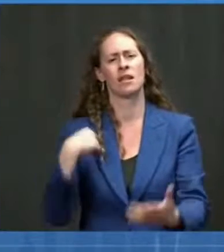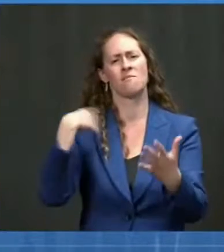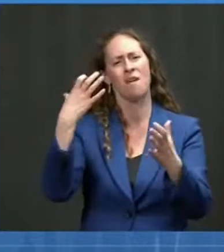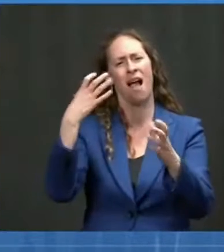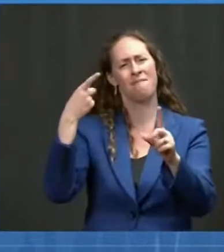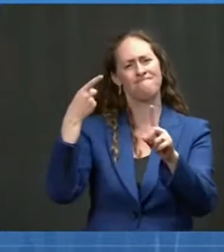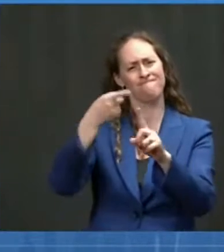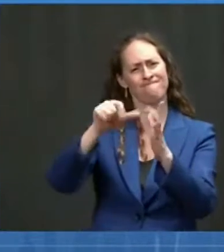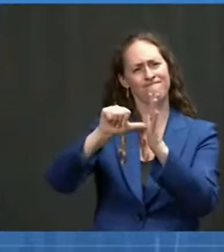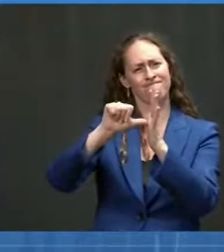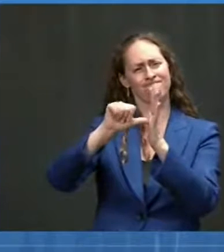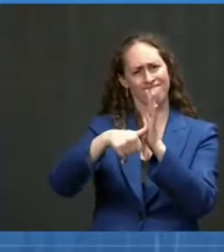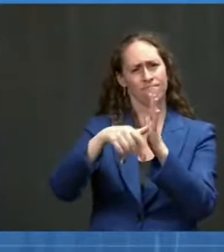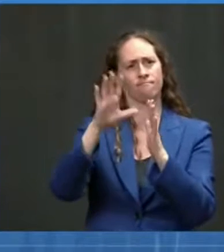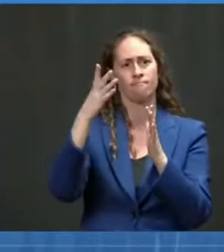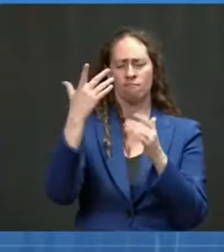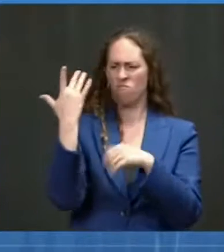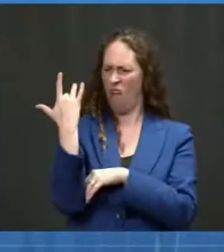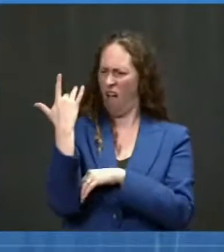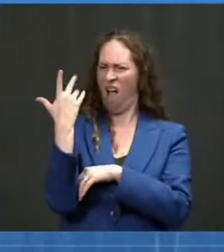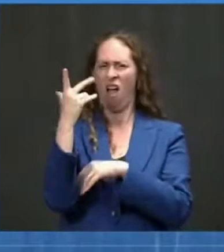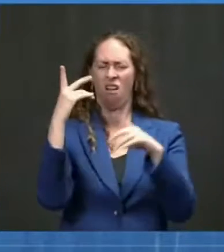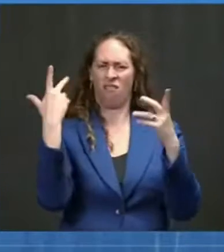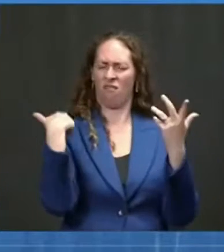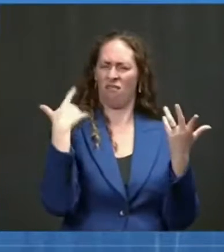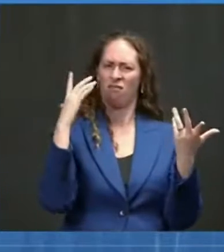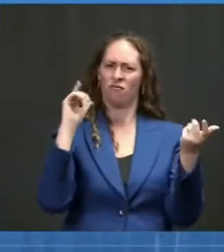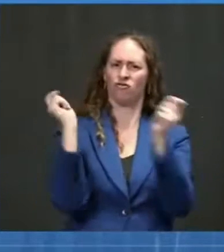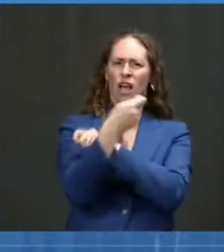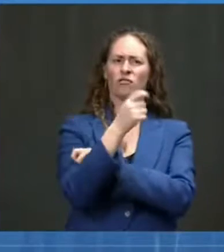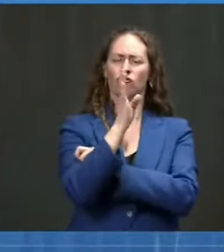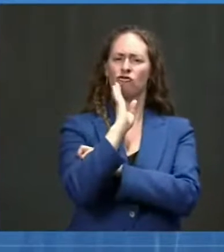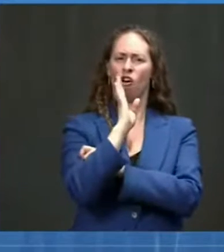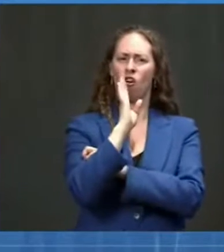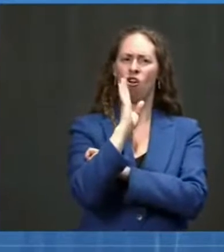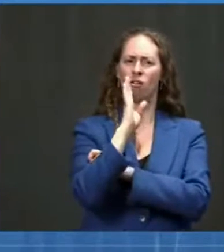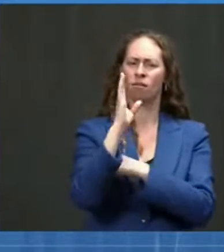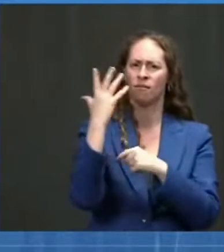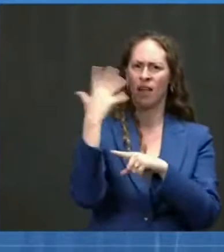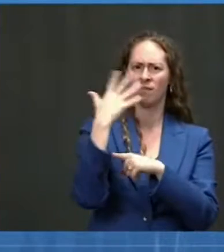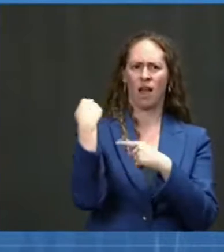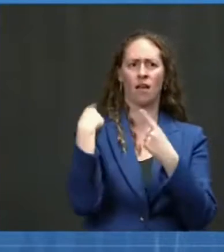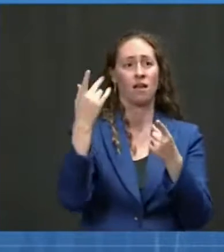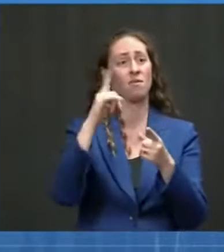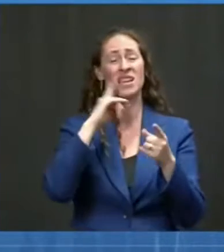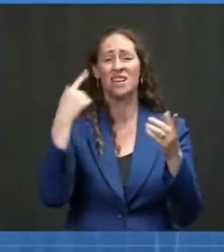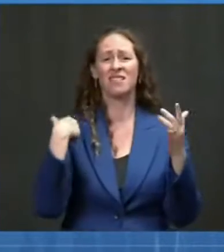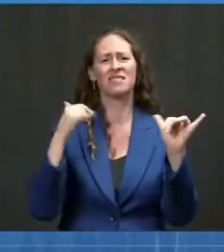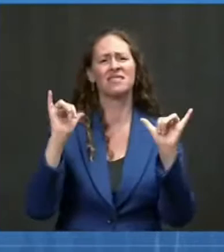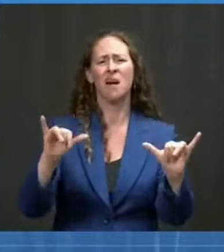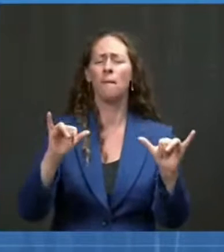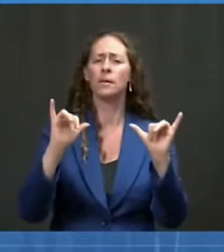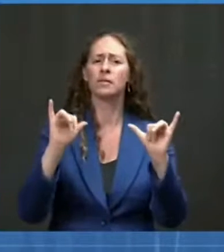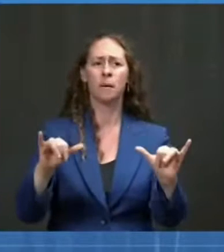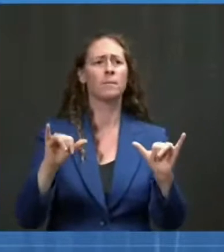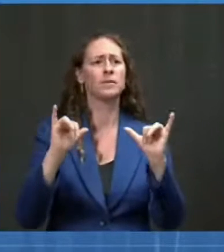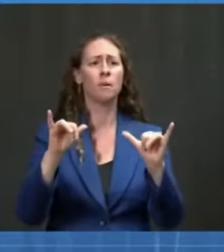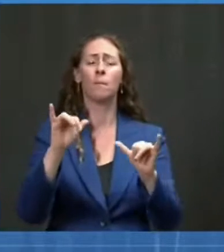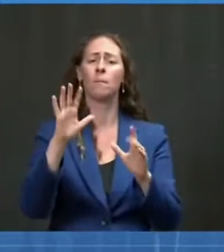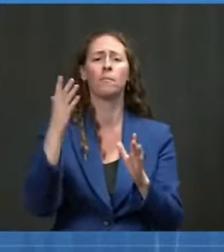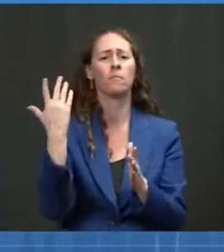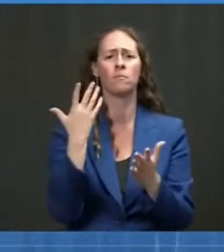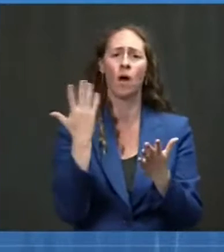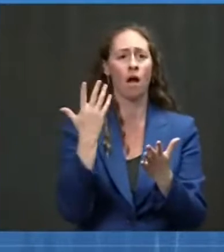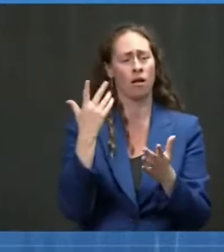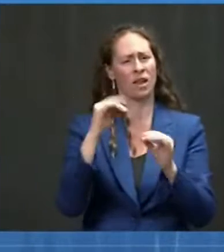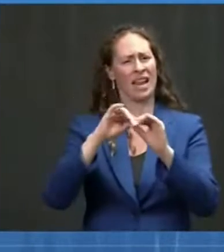last 5 days in our message. I want to be very clear that what we have said before, which is still true today, is we do not believe that the